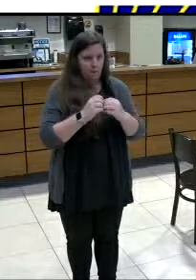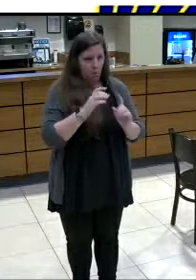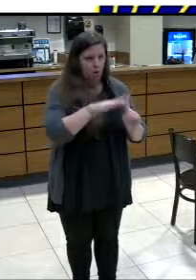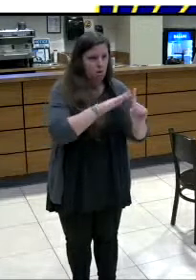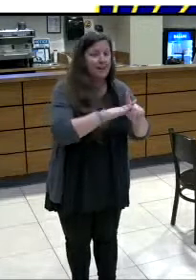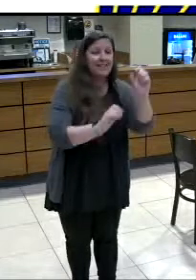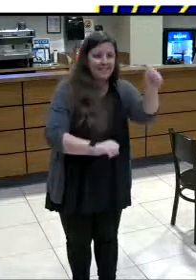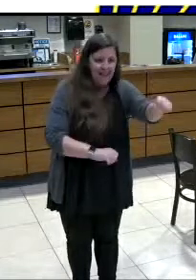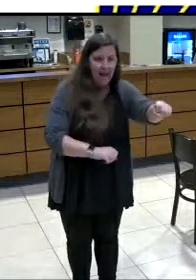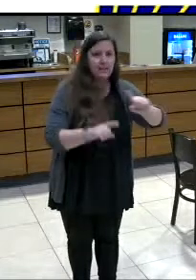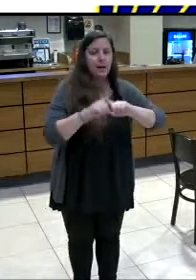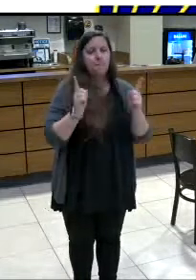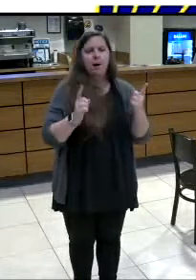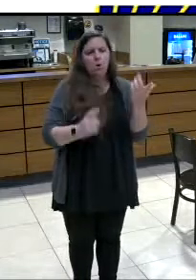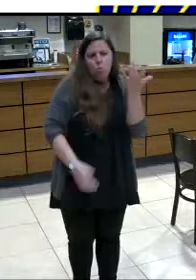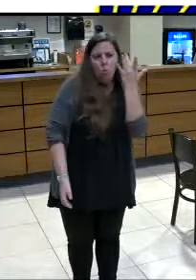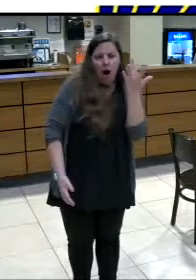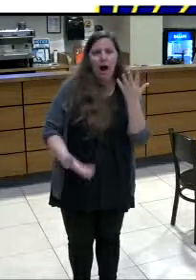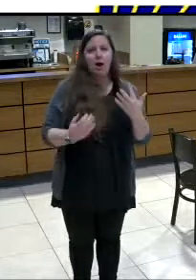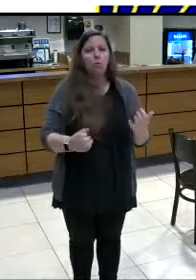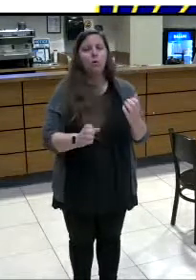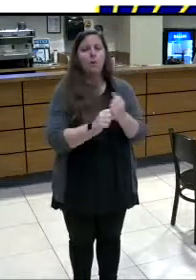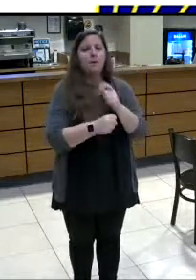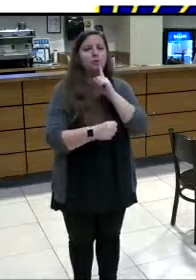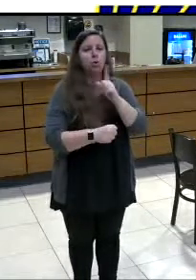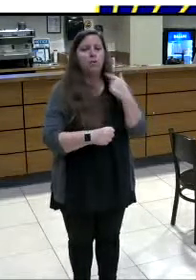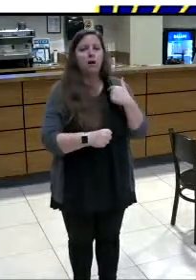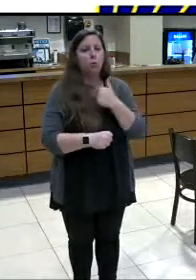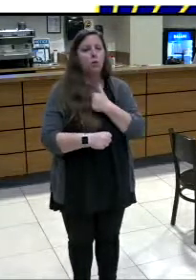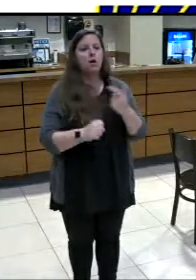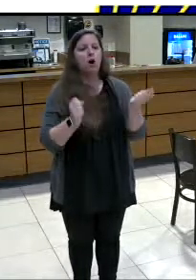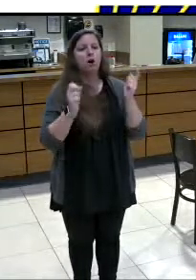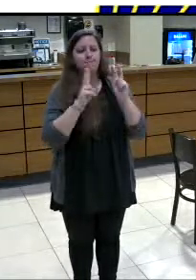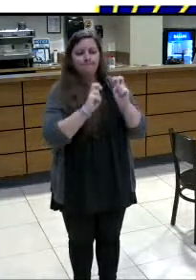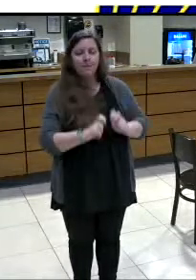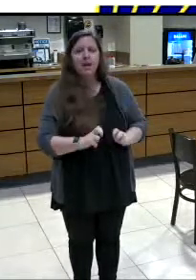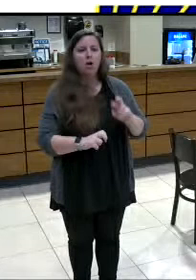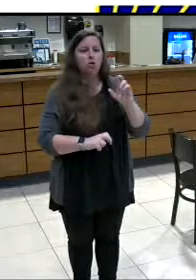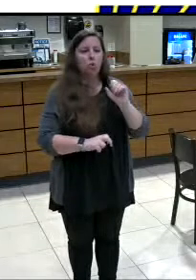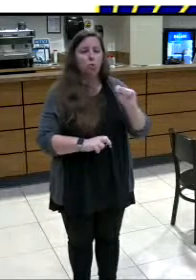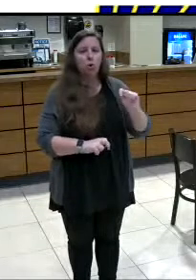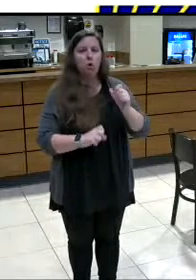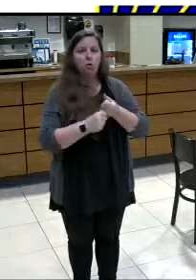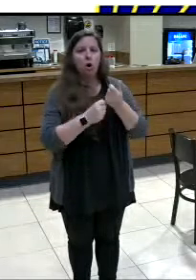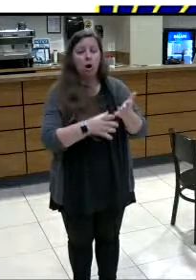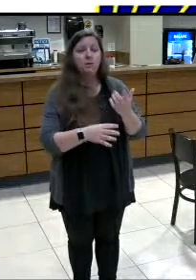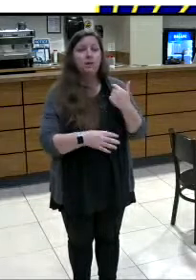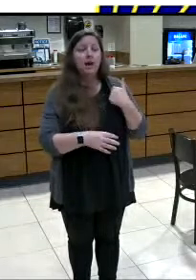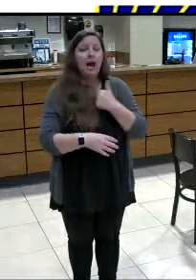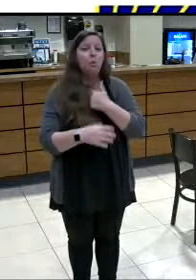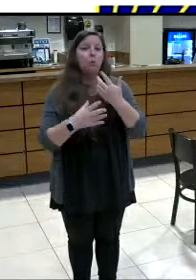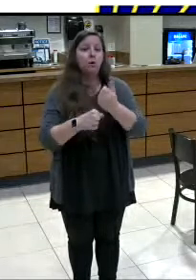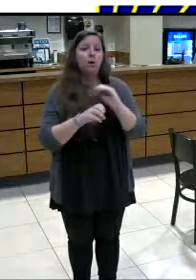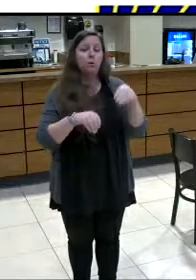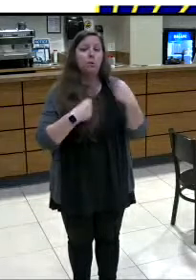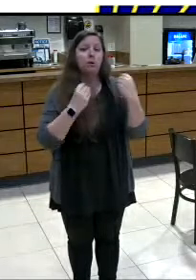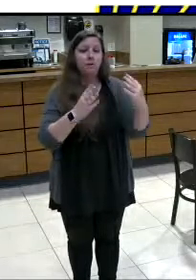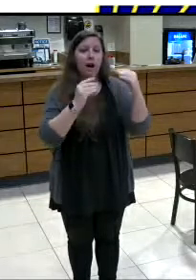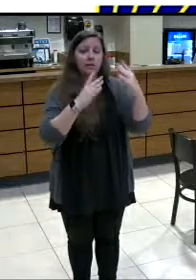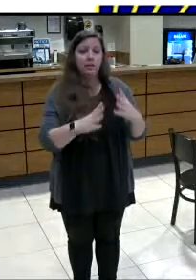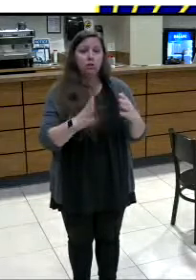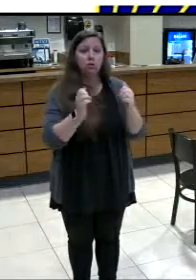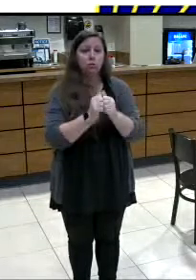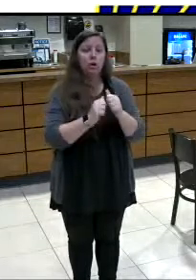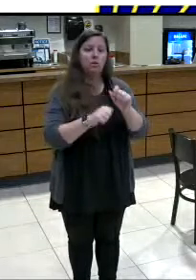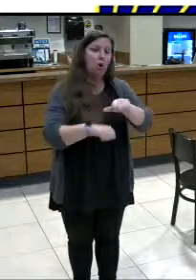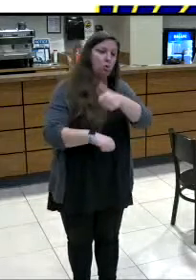we're doing what we're supposed to do. Additionally, we want to provide students and teachers with alternative solutions to handle and to respond to conflict and trauma